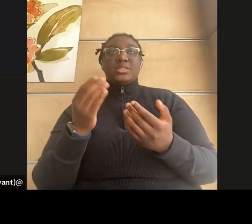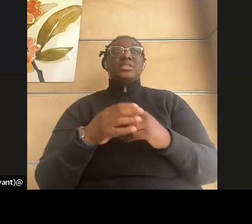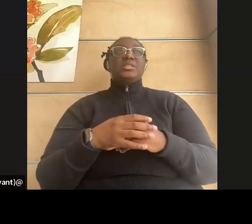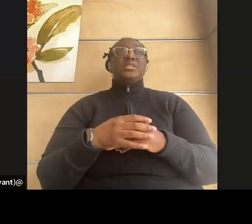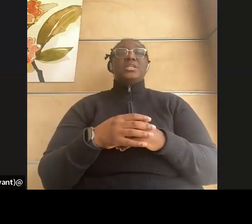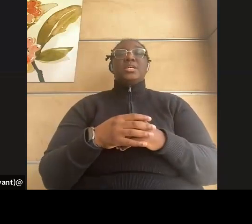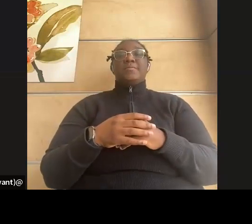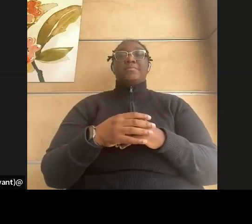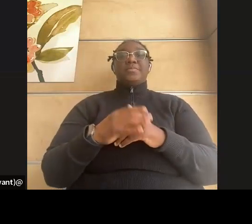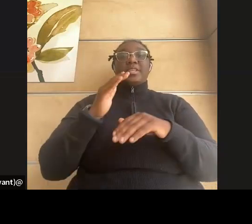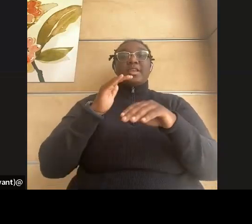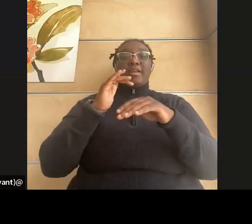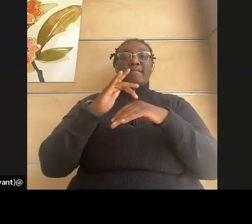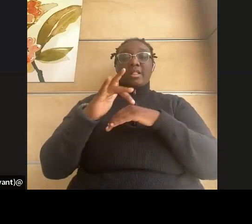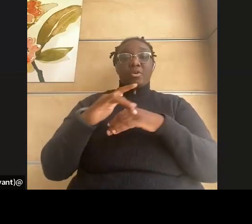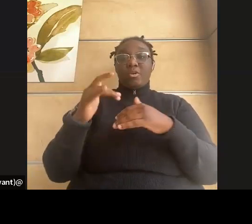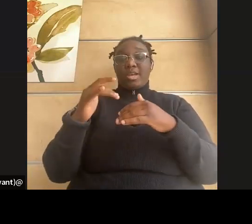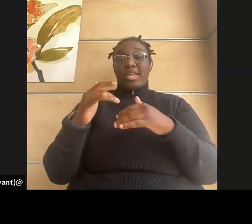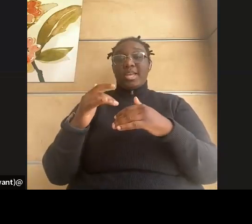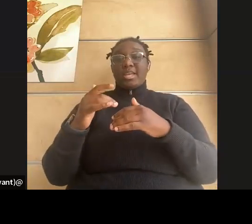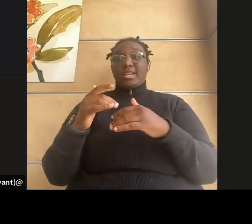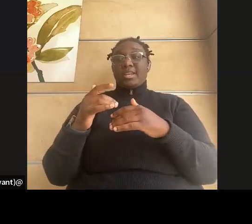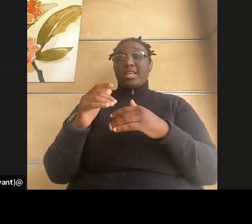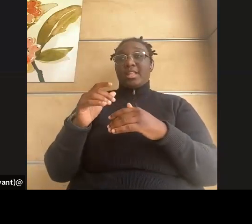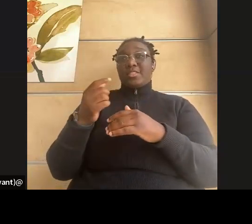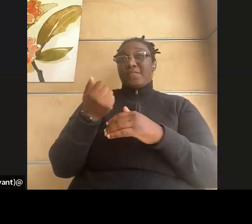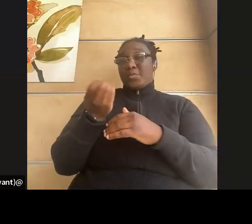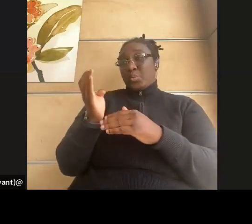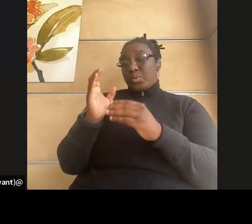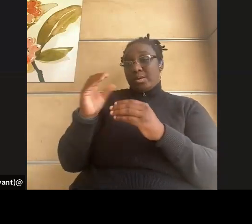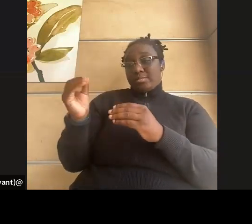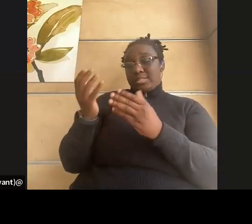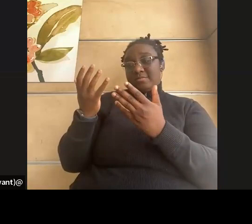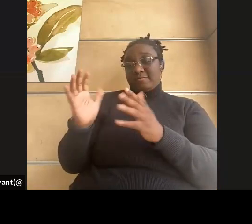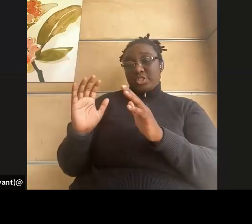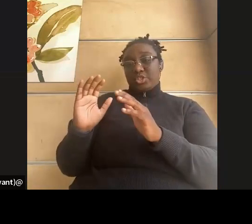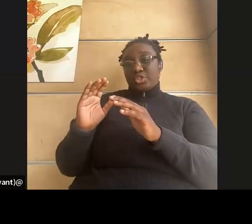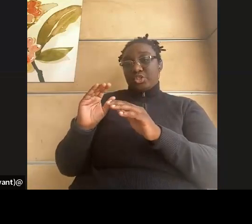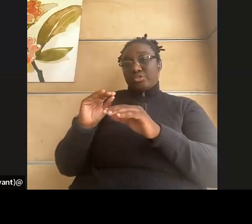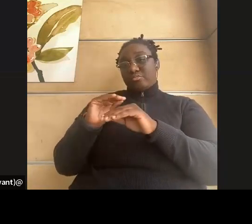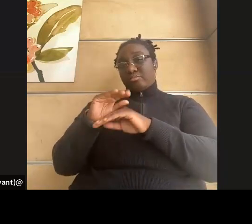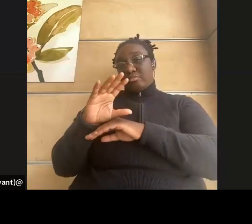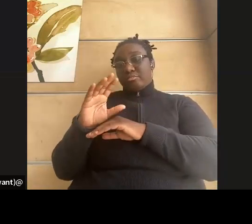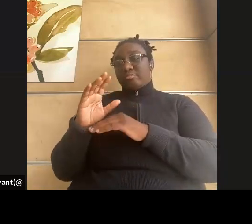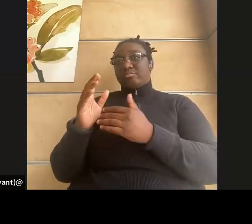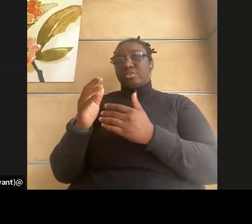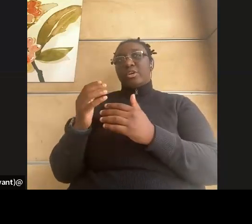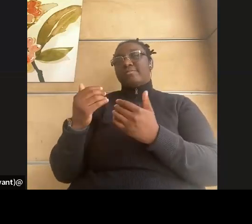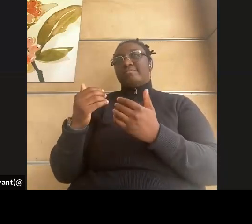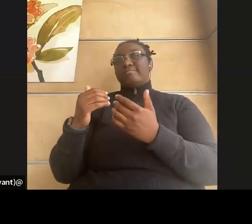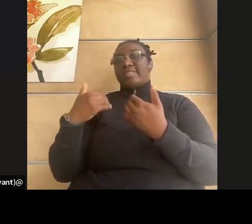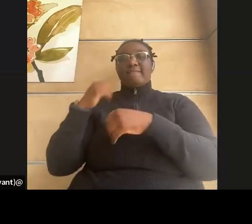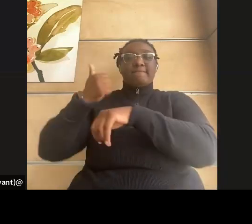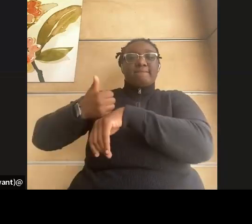are available currently don't offer fast internet, which is 45 megabits or faster. Most are